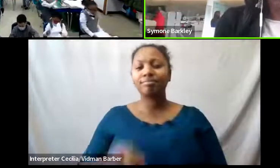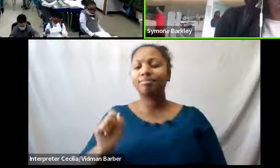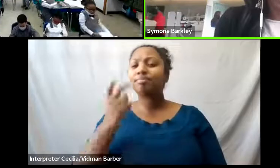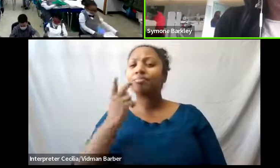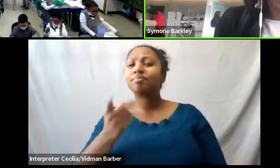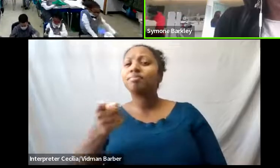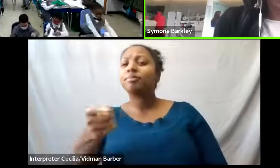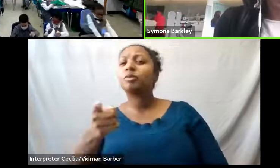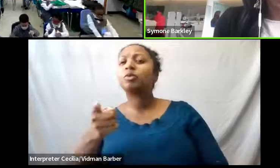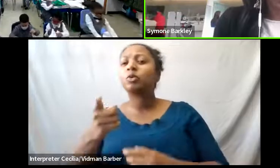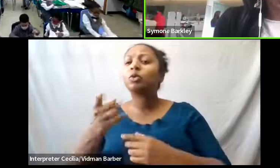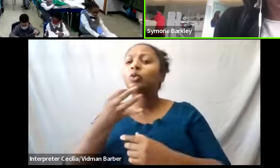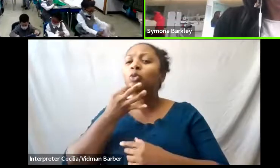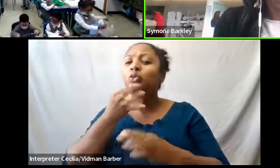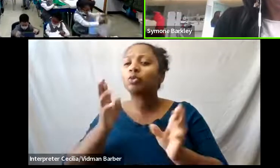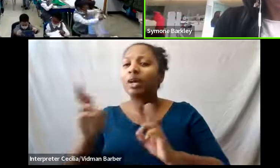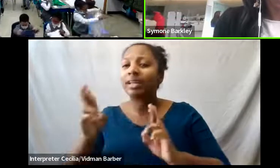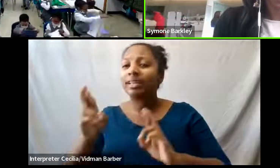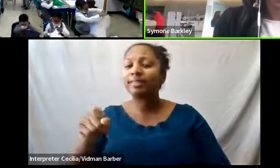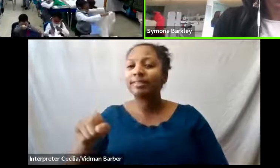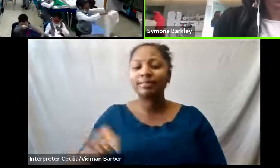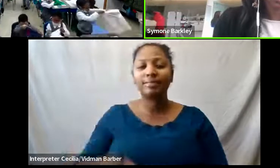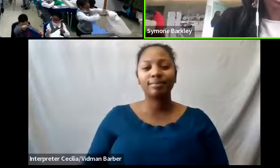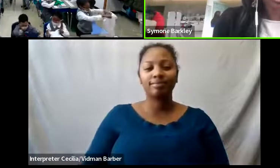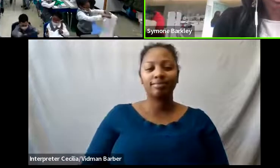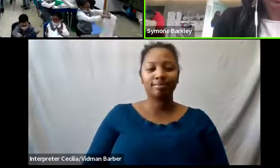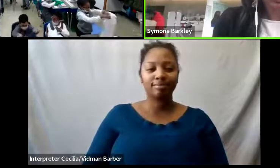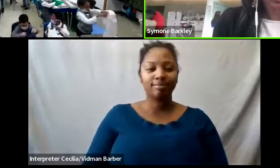still getting ready.